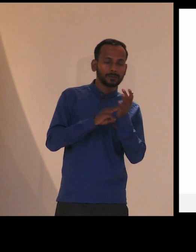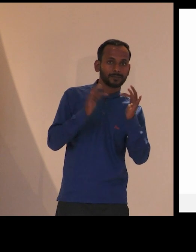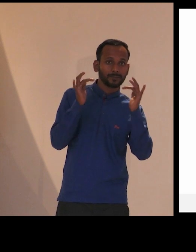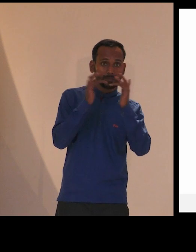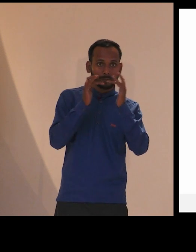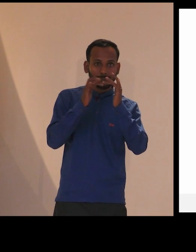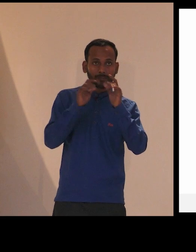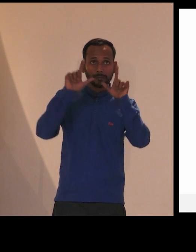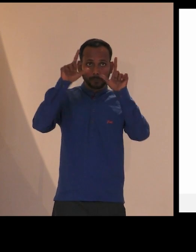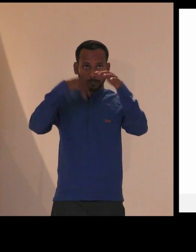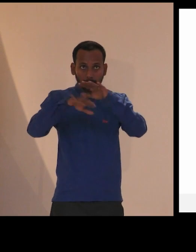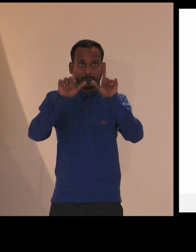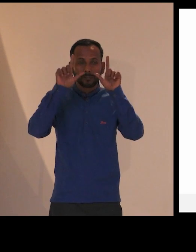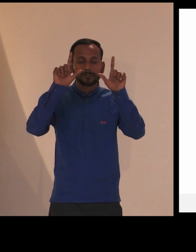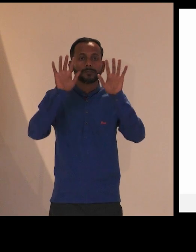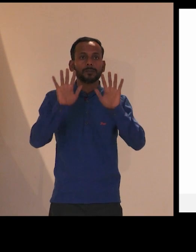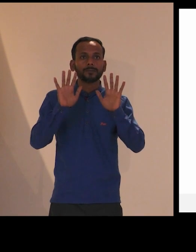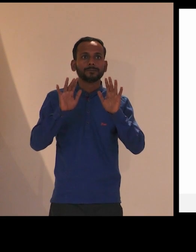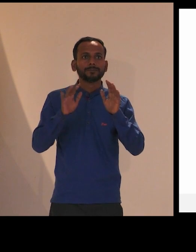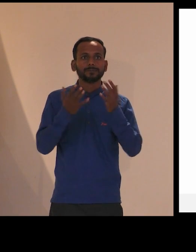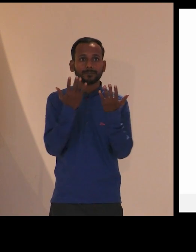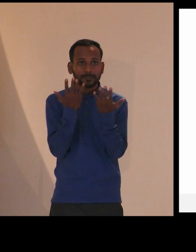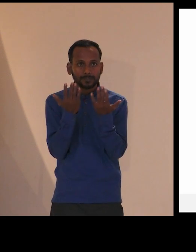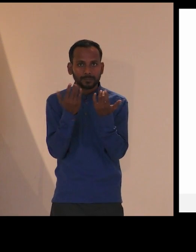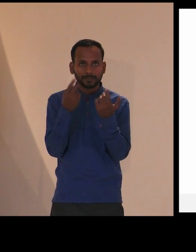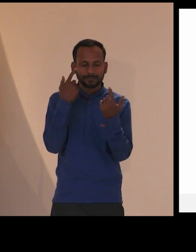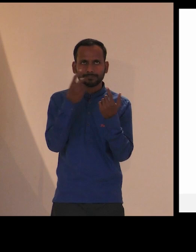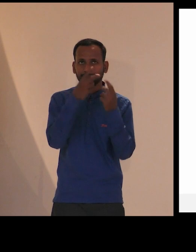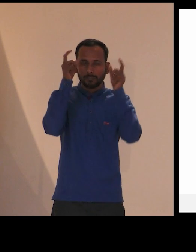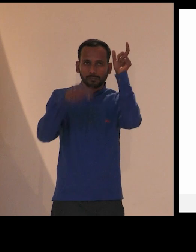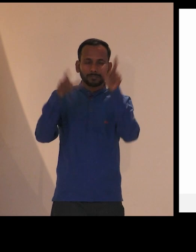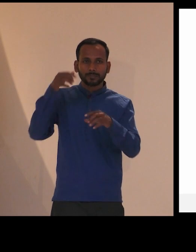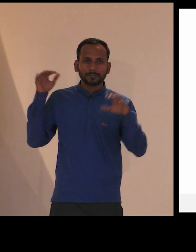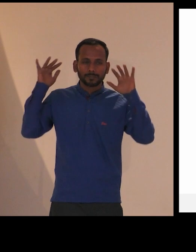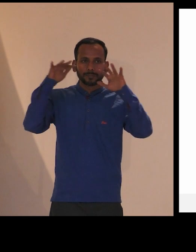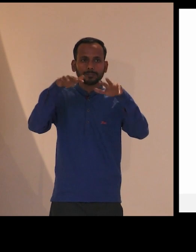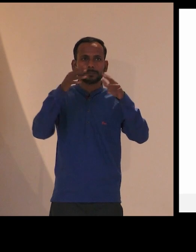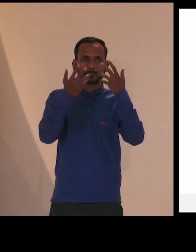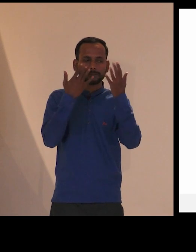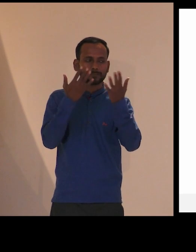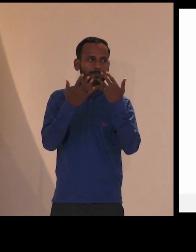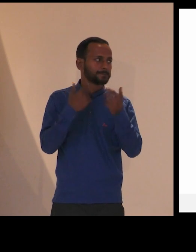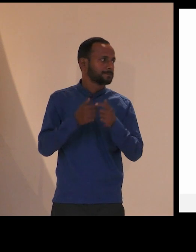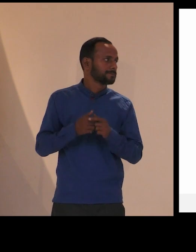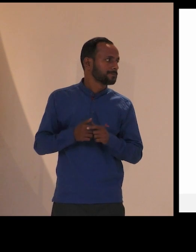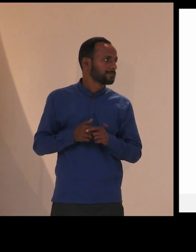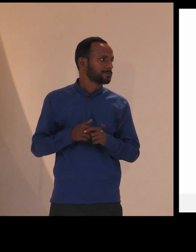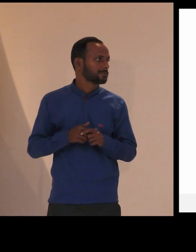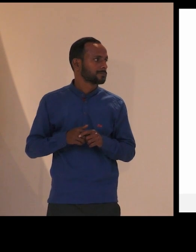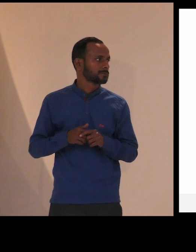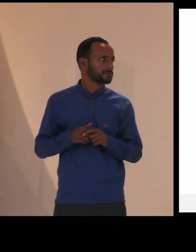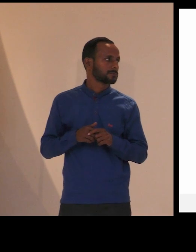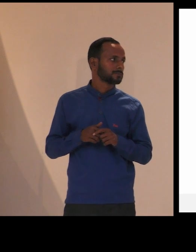coming out during those days, and then he decided that we could have it in an online format. And